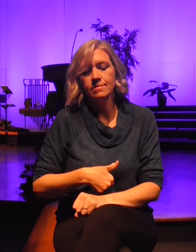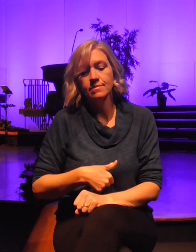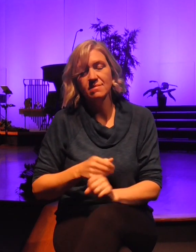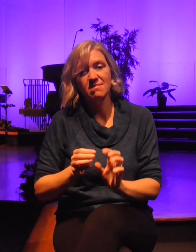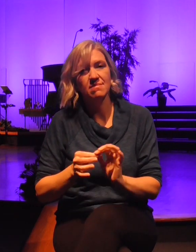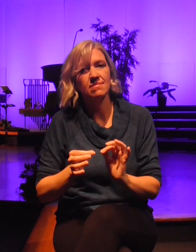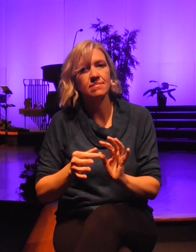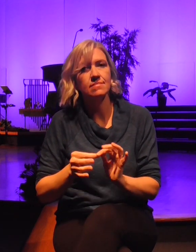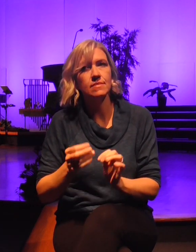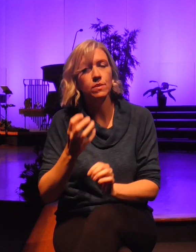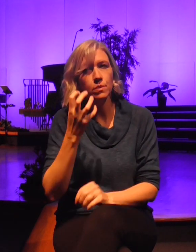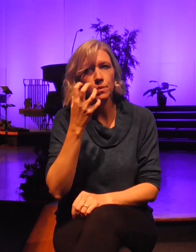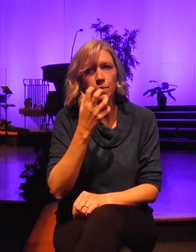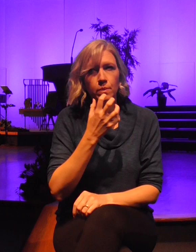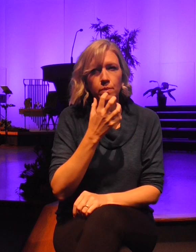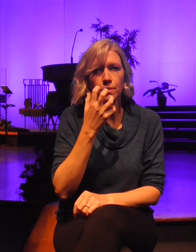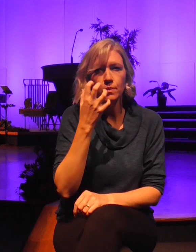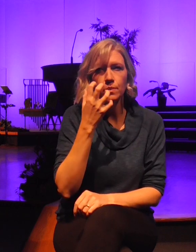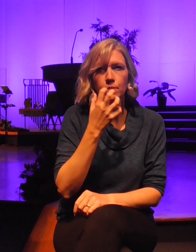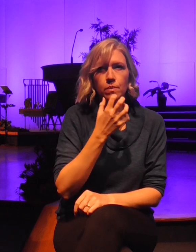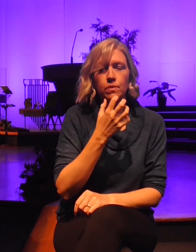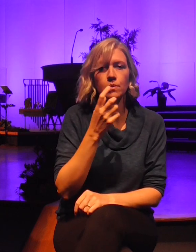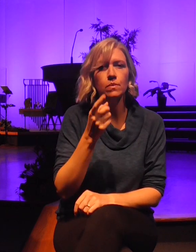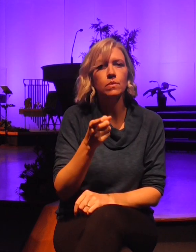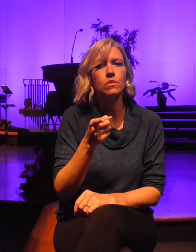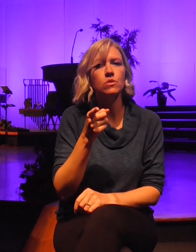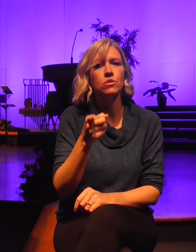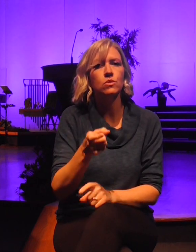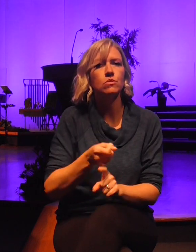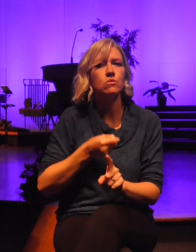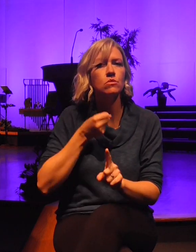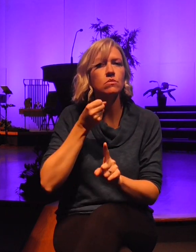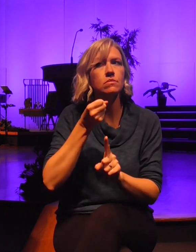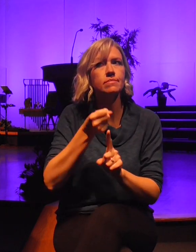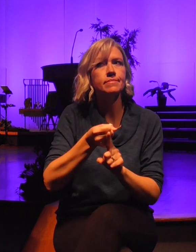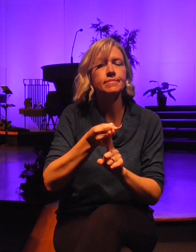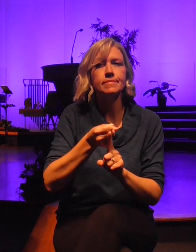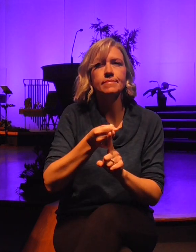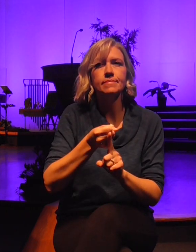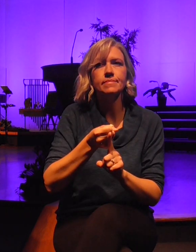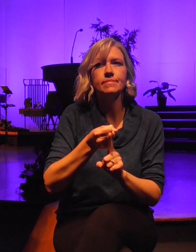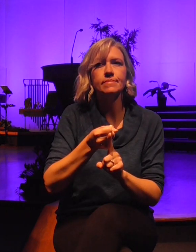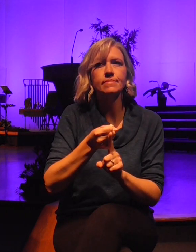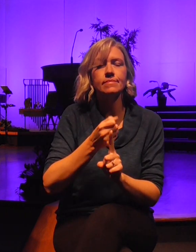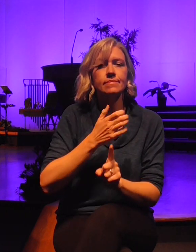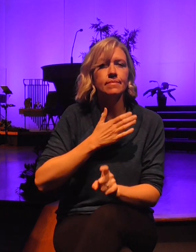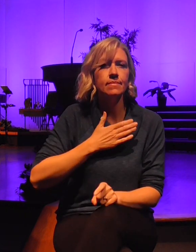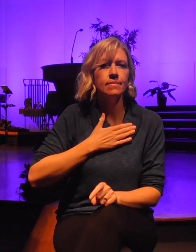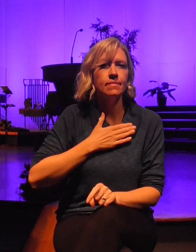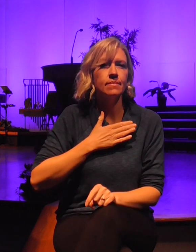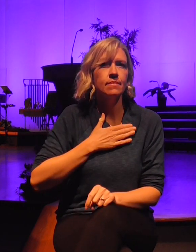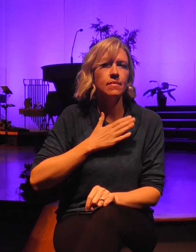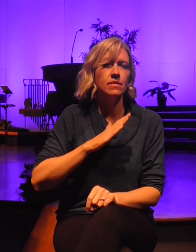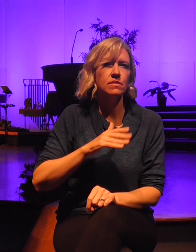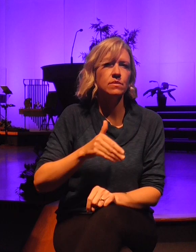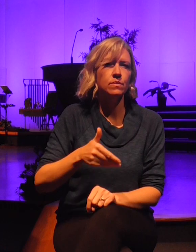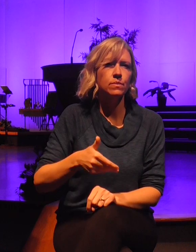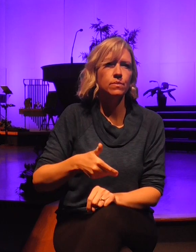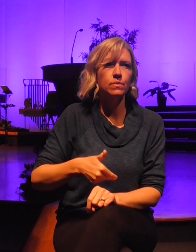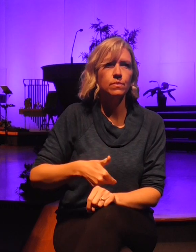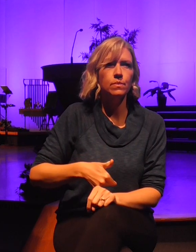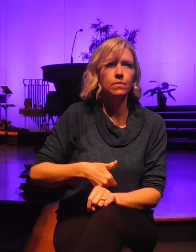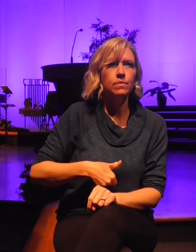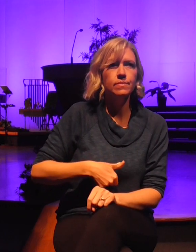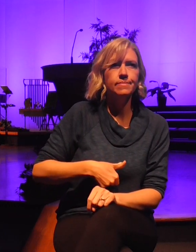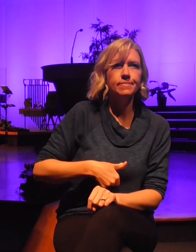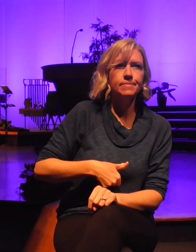I say, oh, you rock my soul.